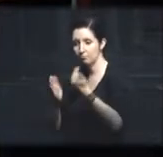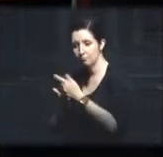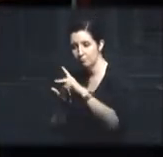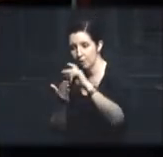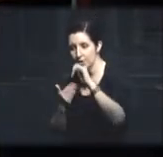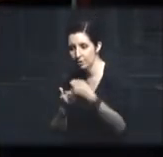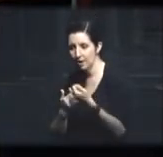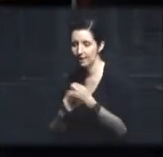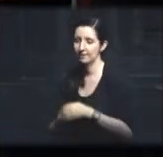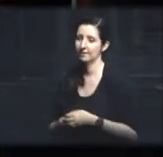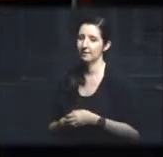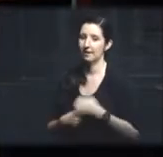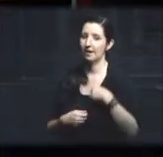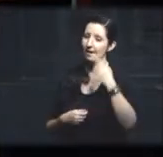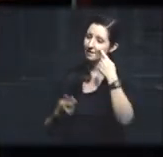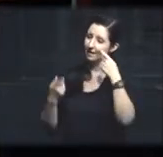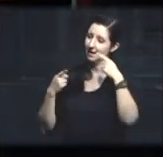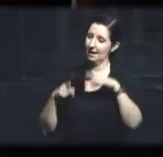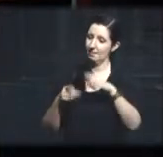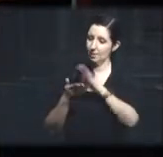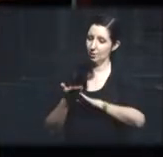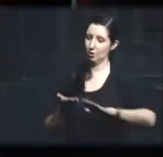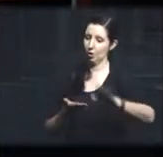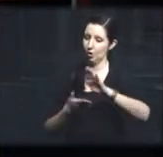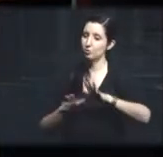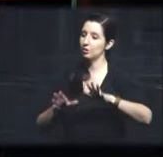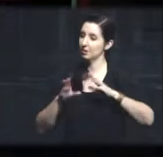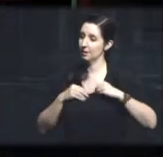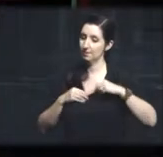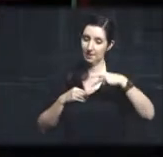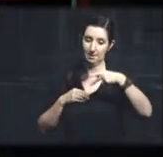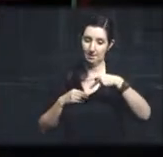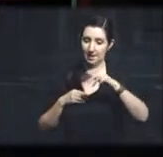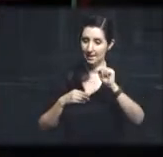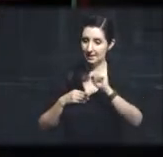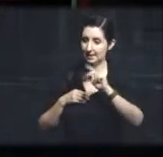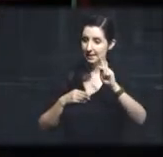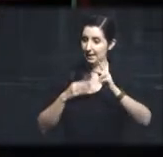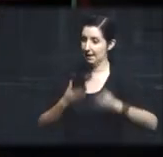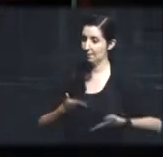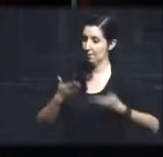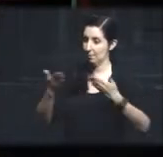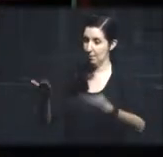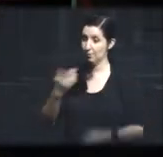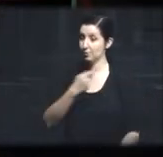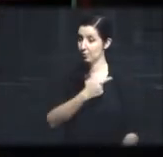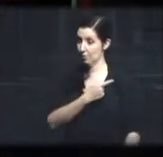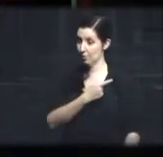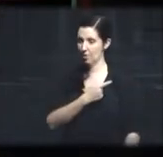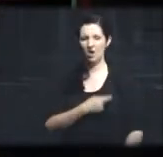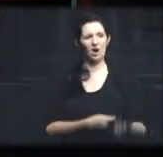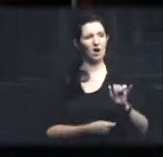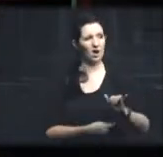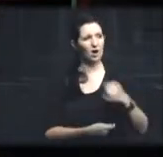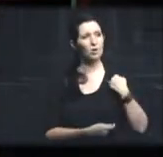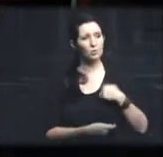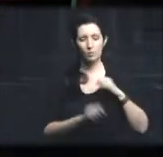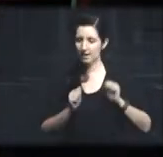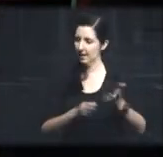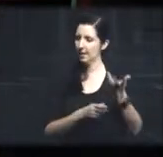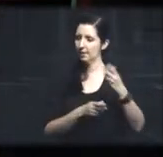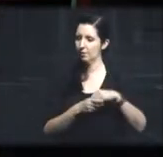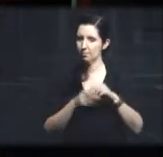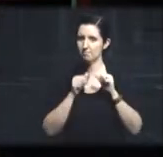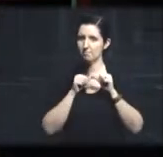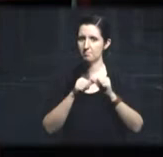know of, the college took a PTK proposal or project that they had been running and said, we'll incorporate this permanently into